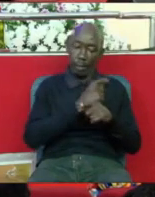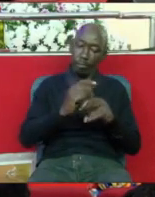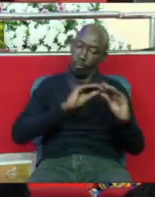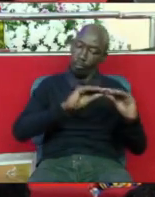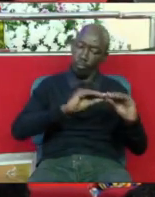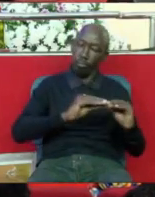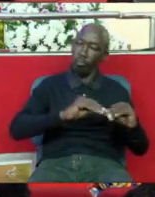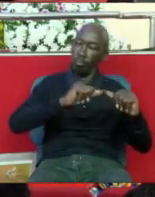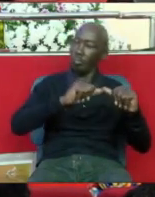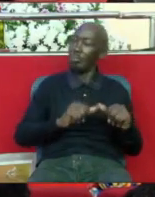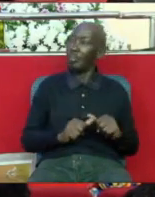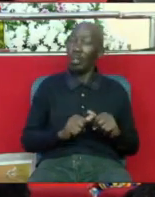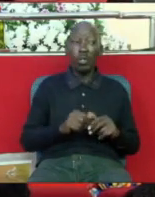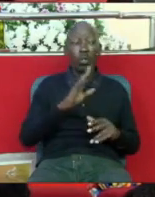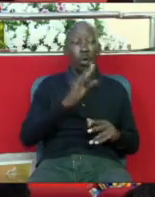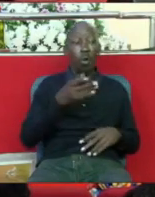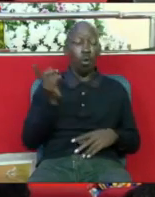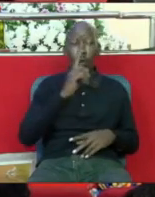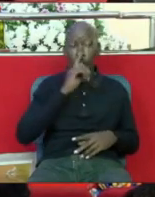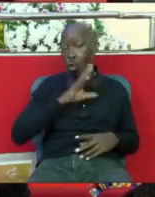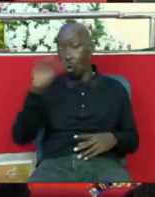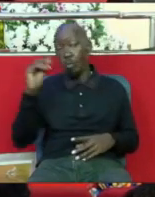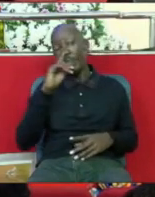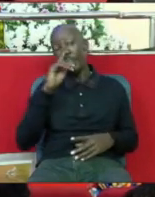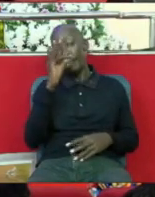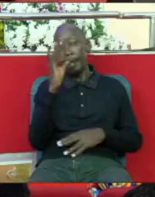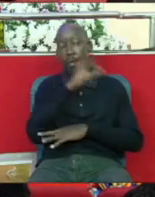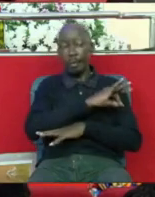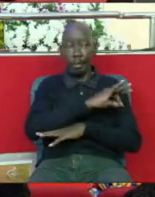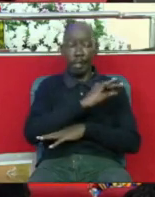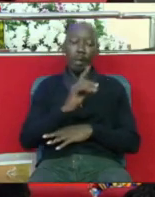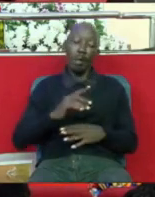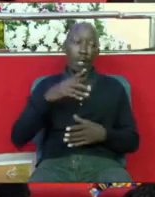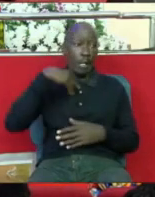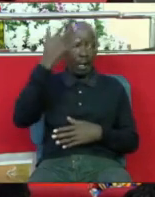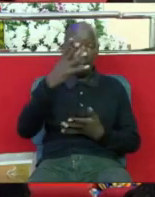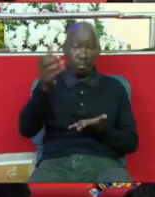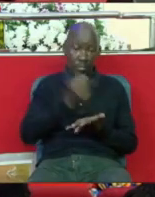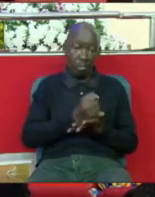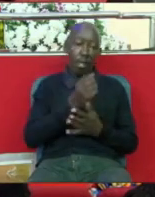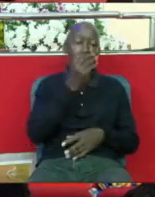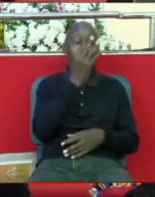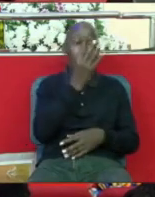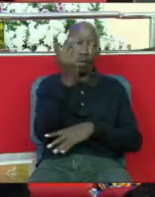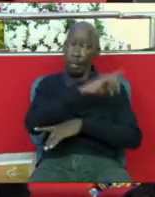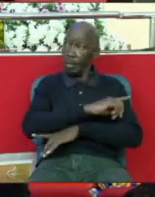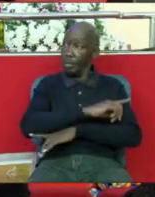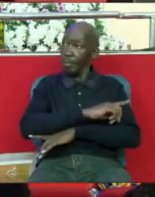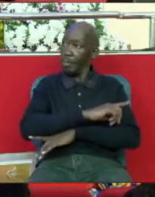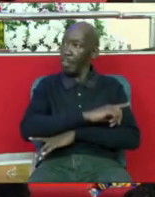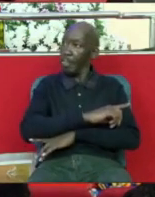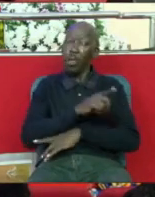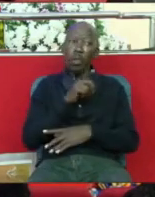tena. So go home for 3 days. Nenda nyumbani kwa siku tatu. When the next hiring is coming in 3 days, kundi hilo lingine linapoajiriwa